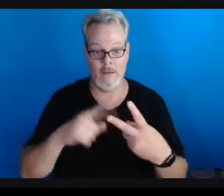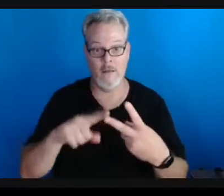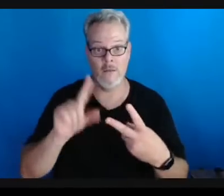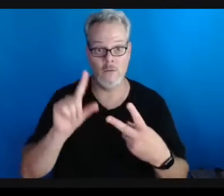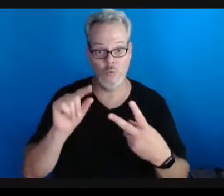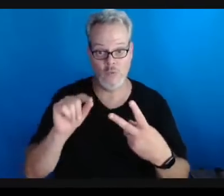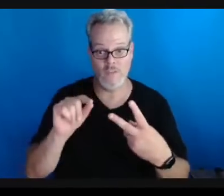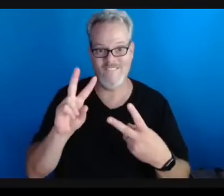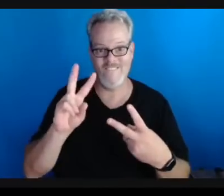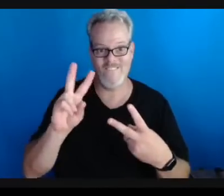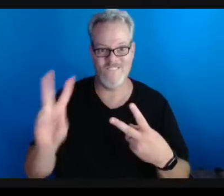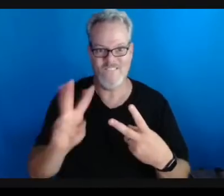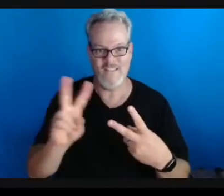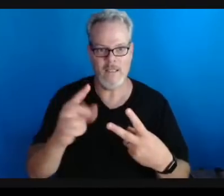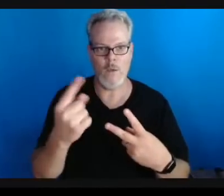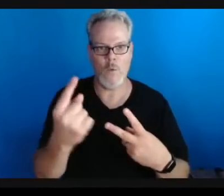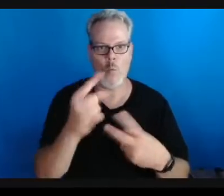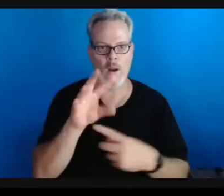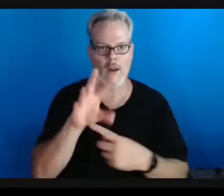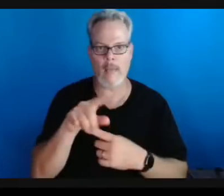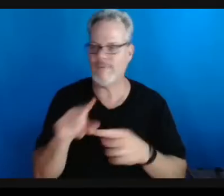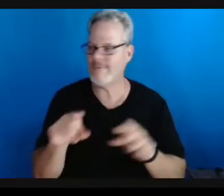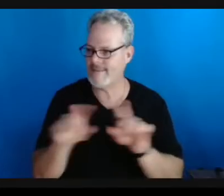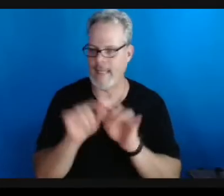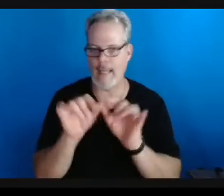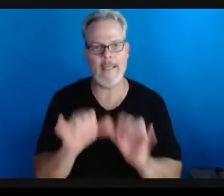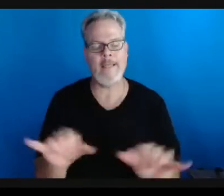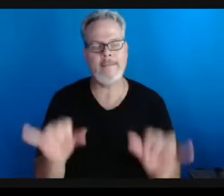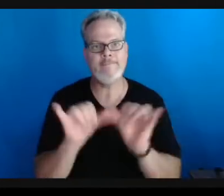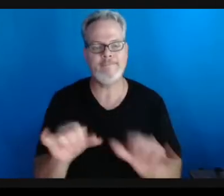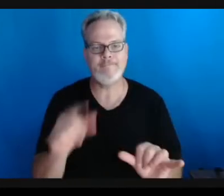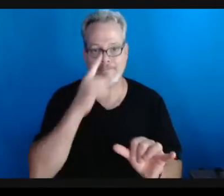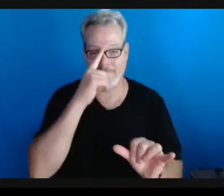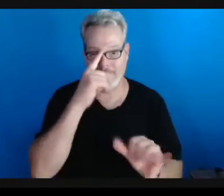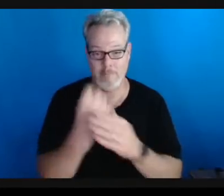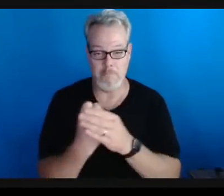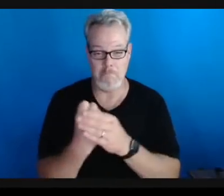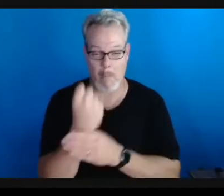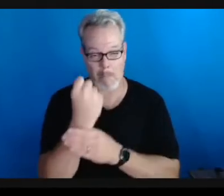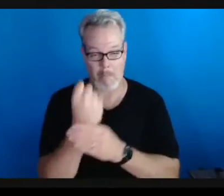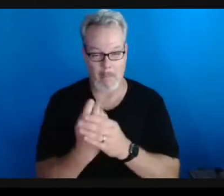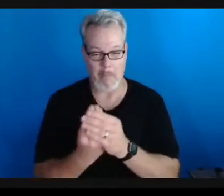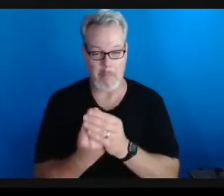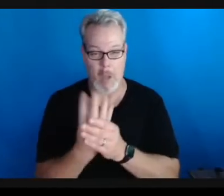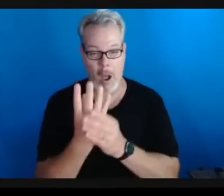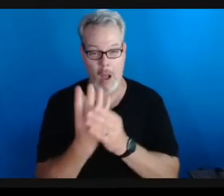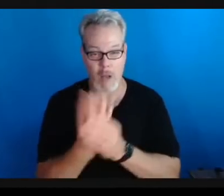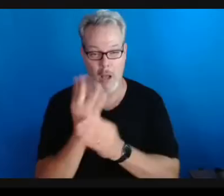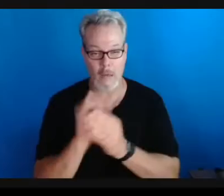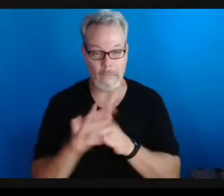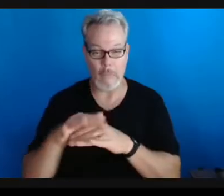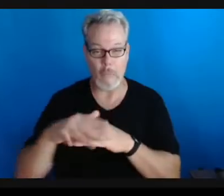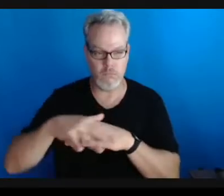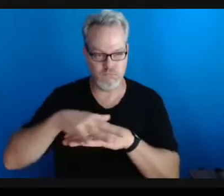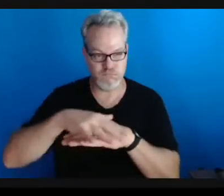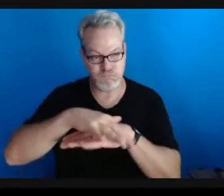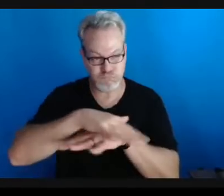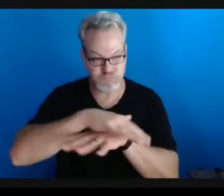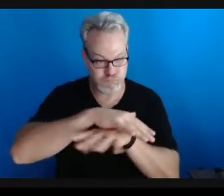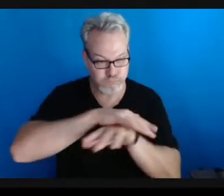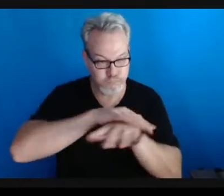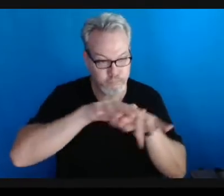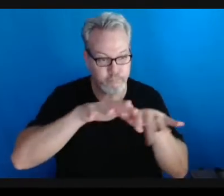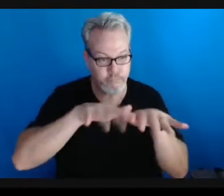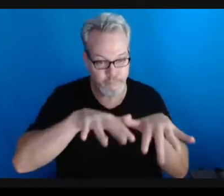V1 camera, similar pattern, pistons, overflows. There's a fountain phase, and